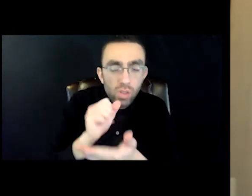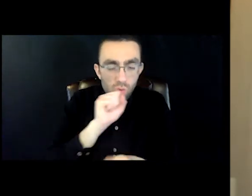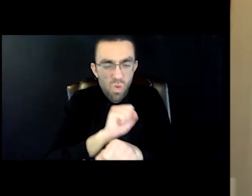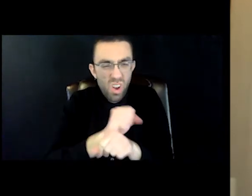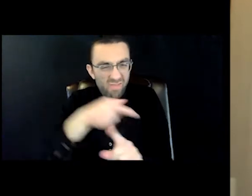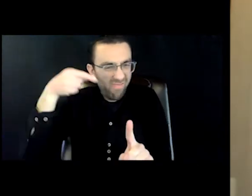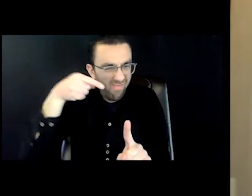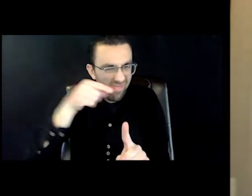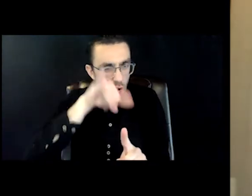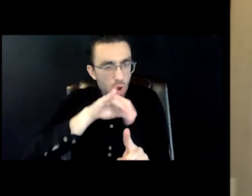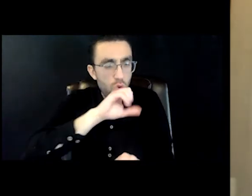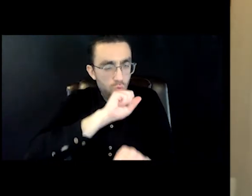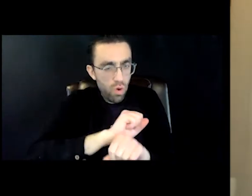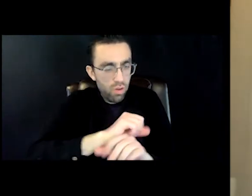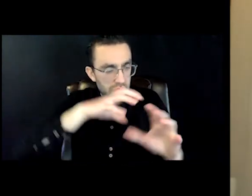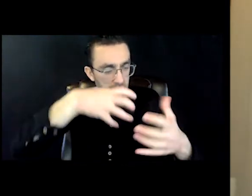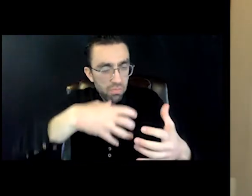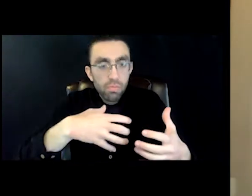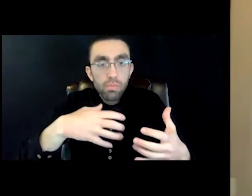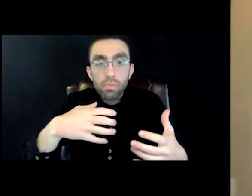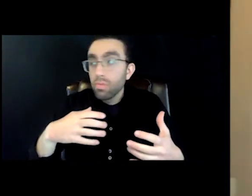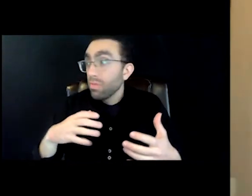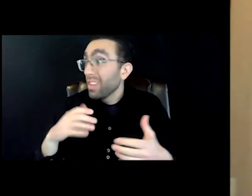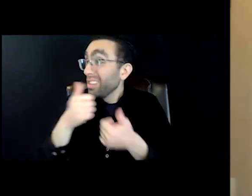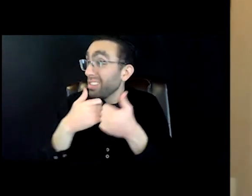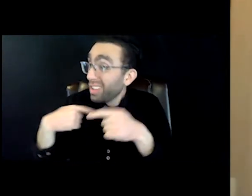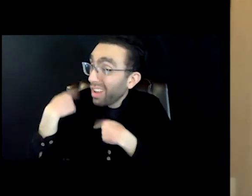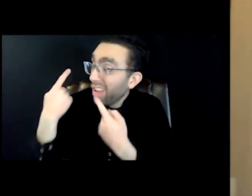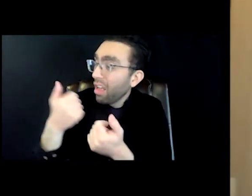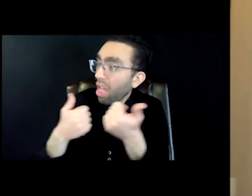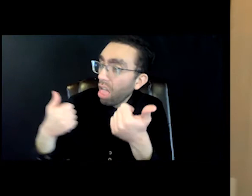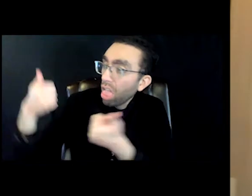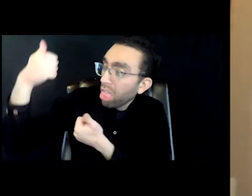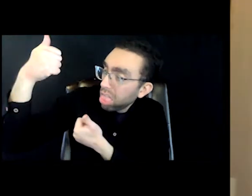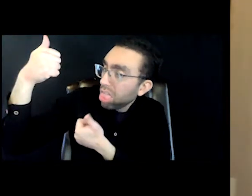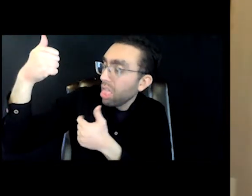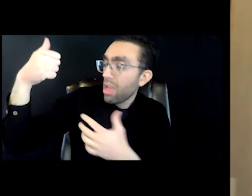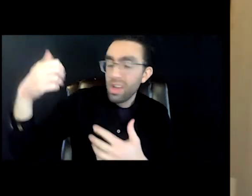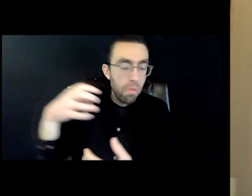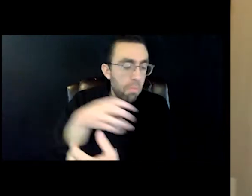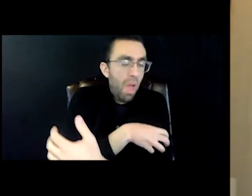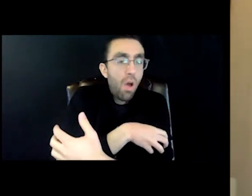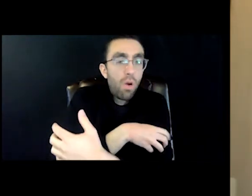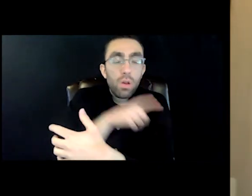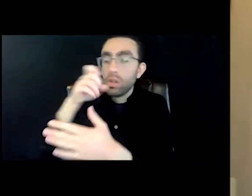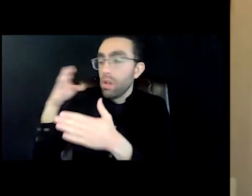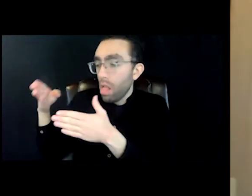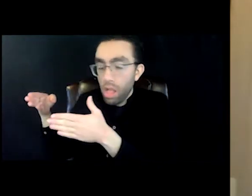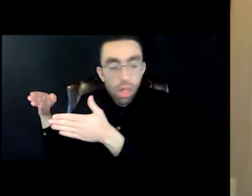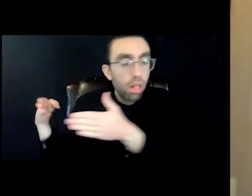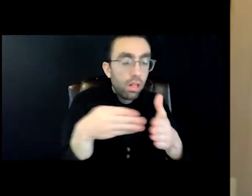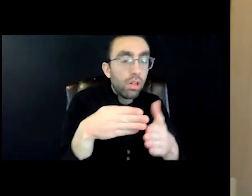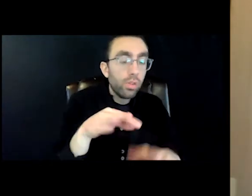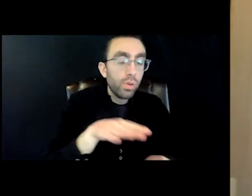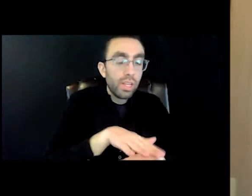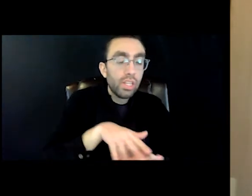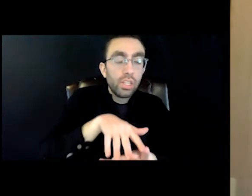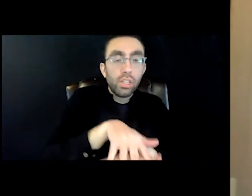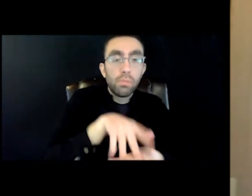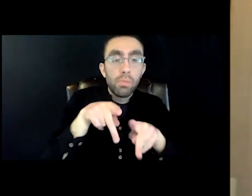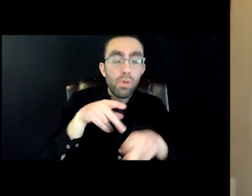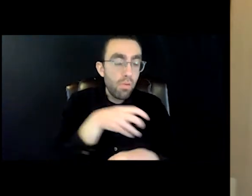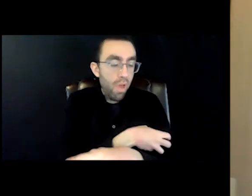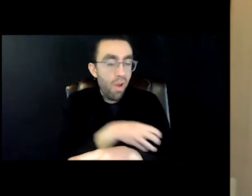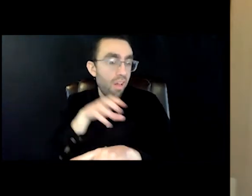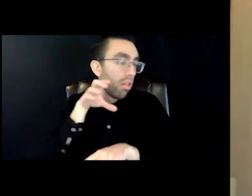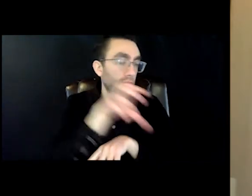many Indigenous folks as possible, which can't do anything in this world, unfortunately, without money. And it's just so necessary to realize that, as Loren